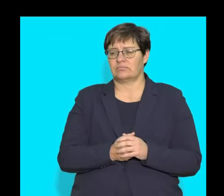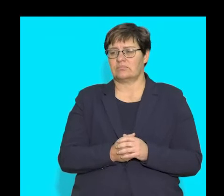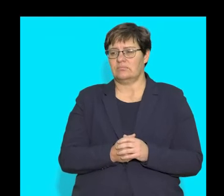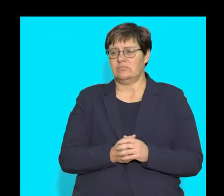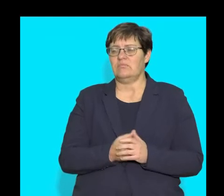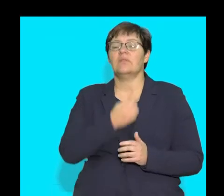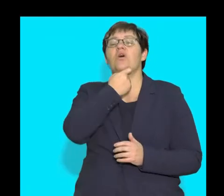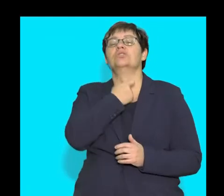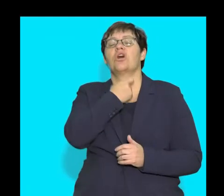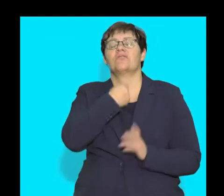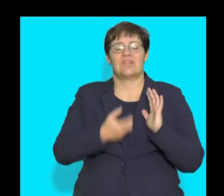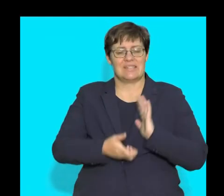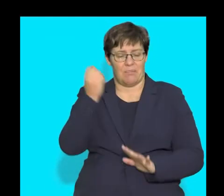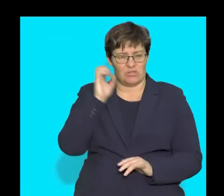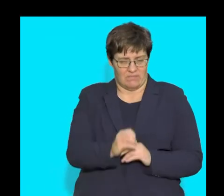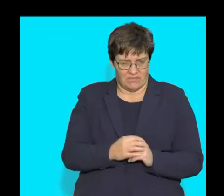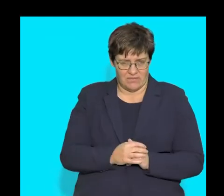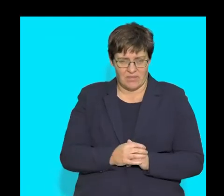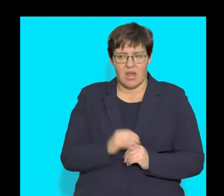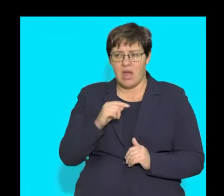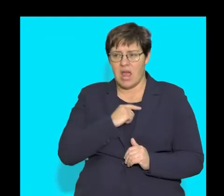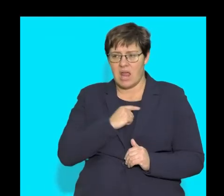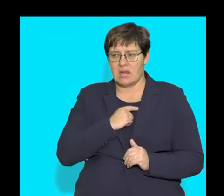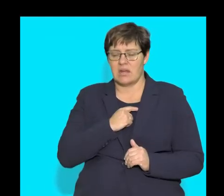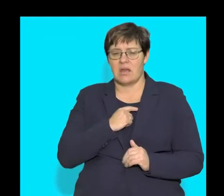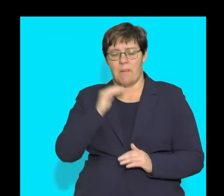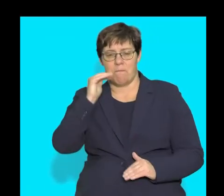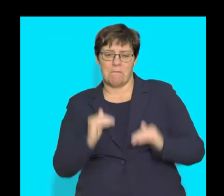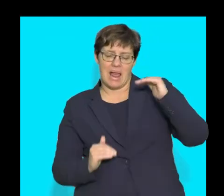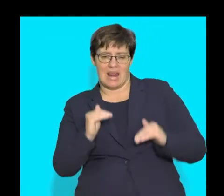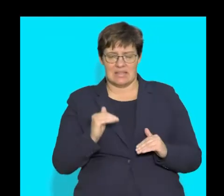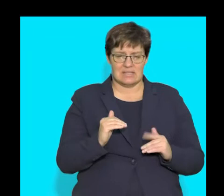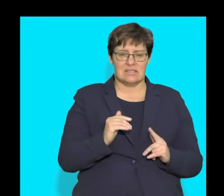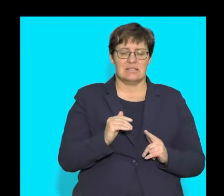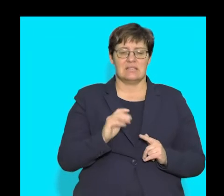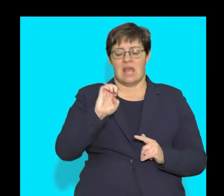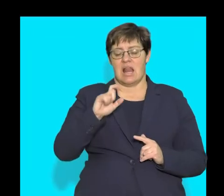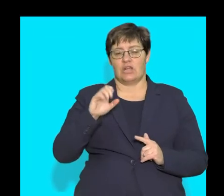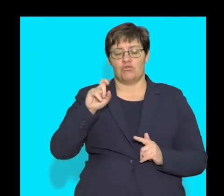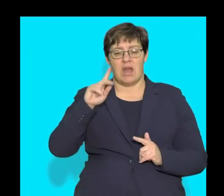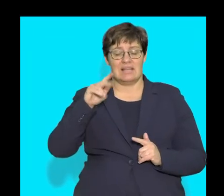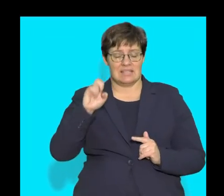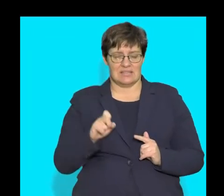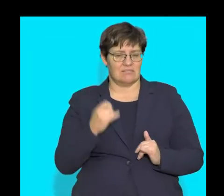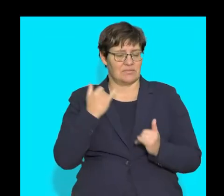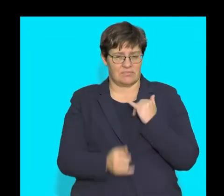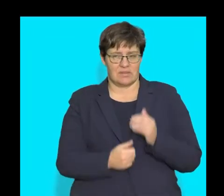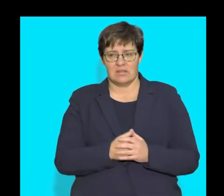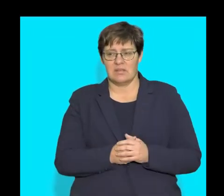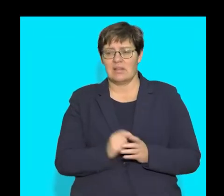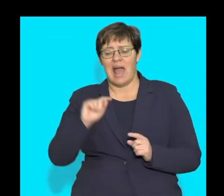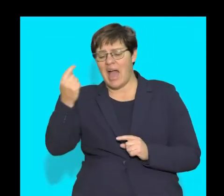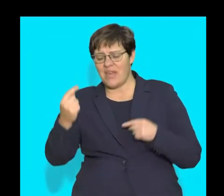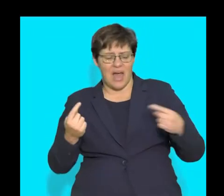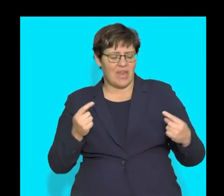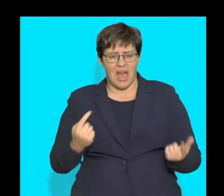is damage of the esophagus, and often have an electrolyte imbalance. As we wrap this up, there are